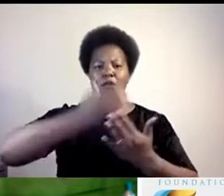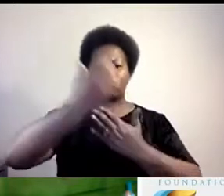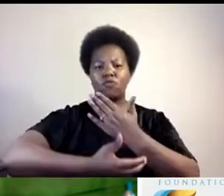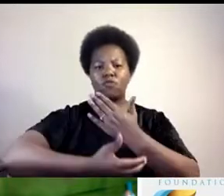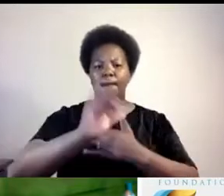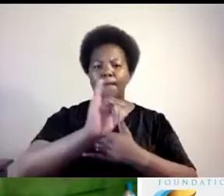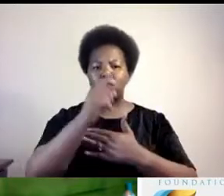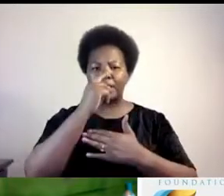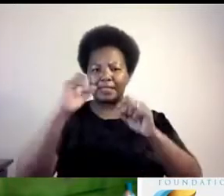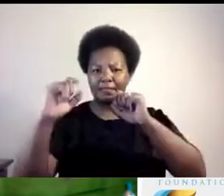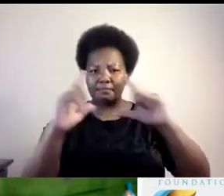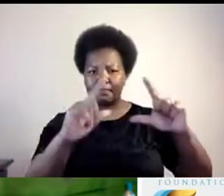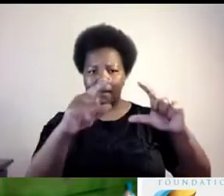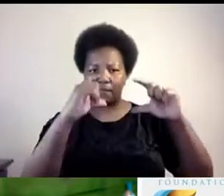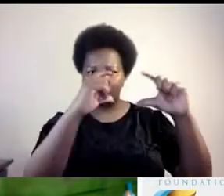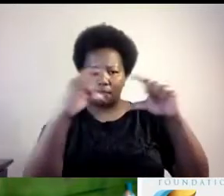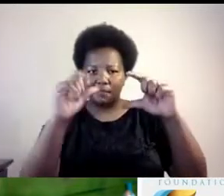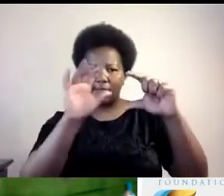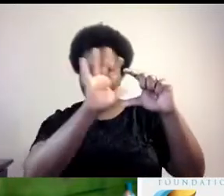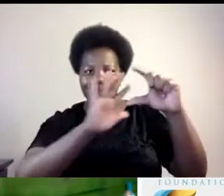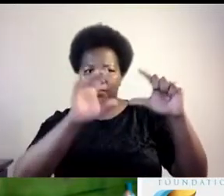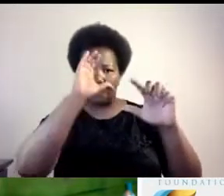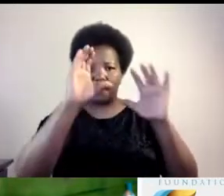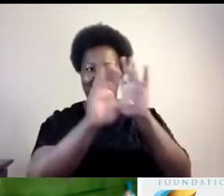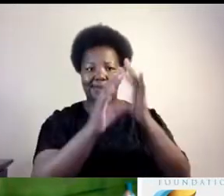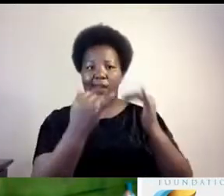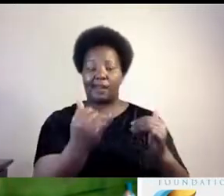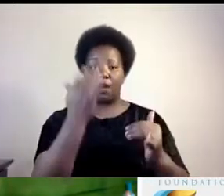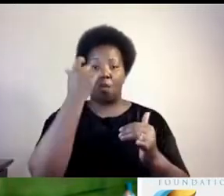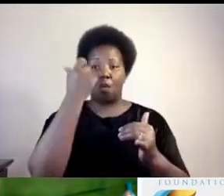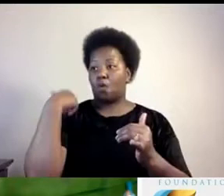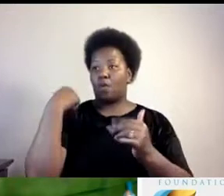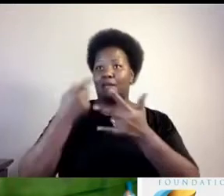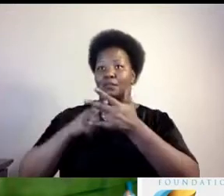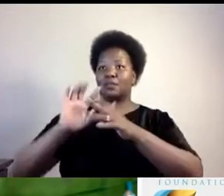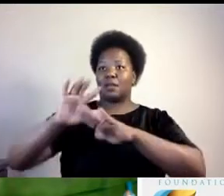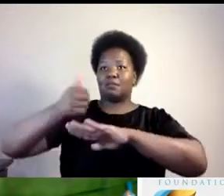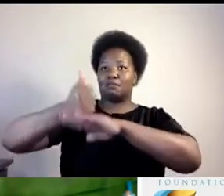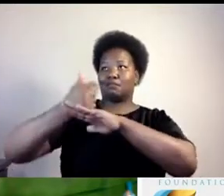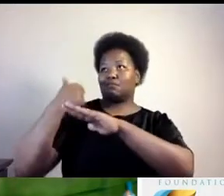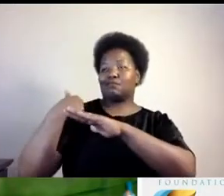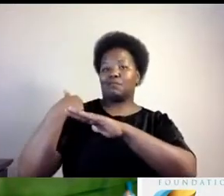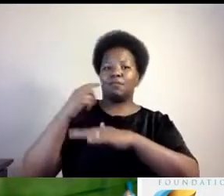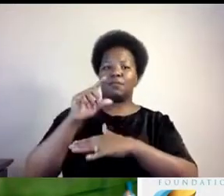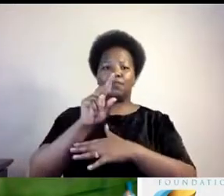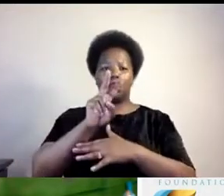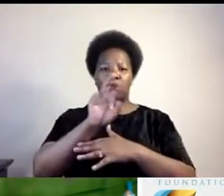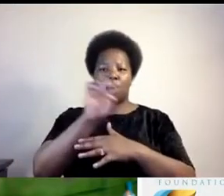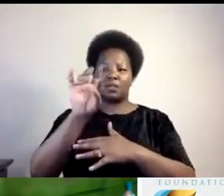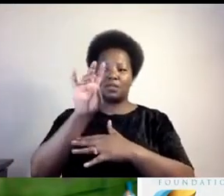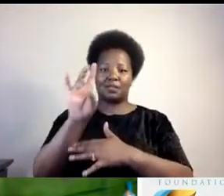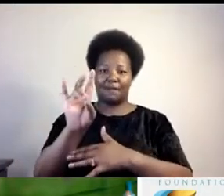in this diagram, because when we launched this program in 2007, it was a flood